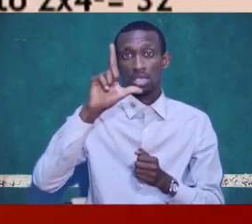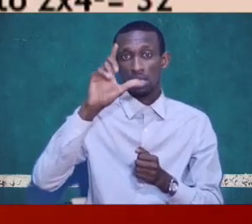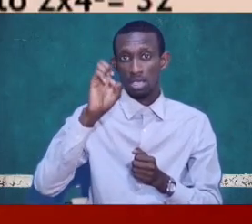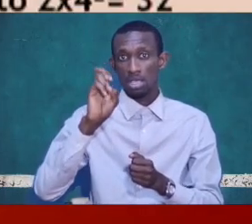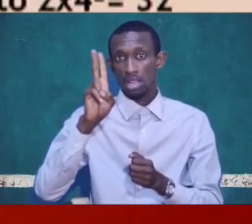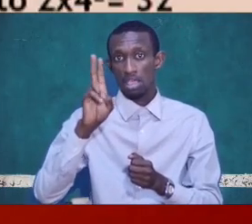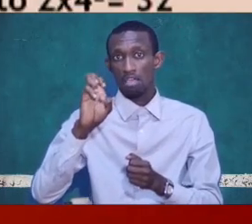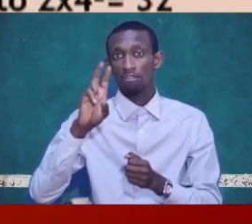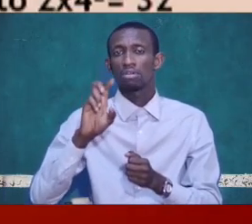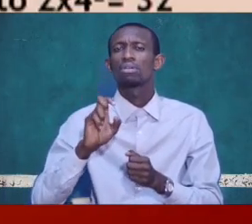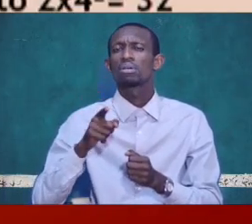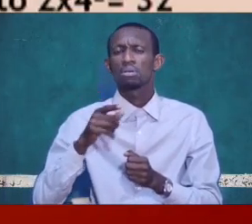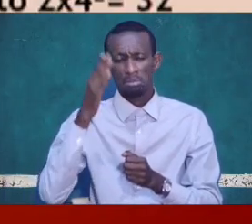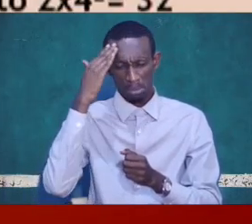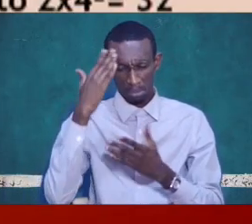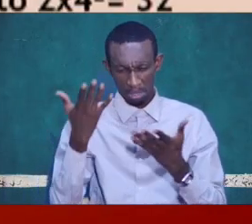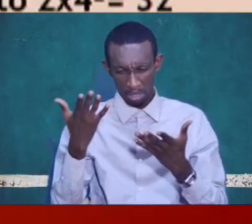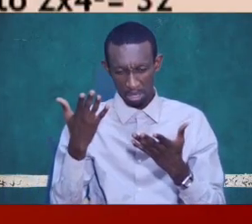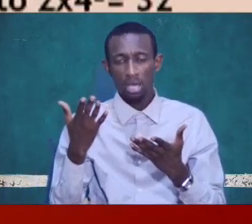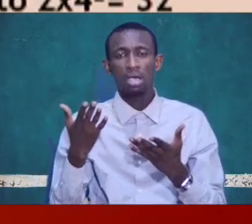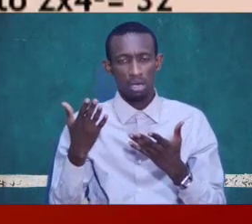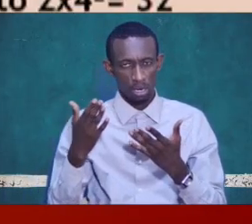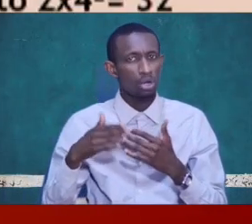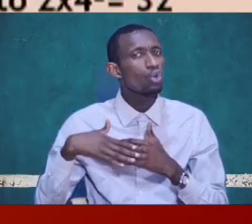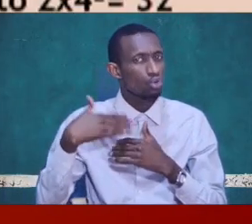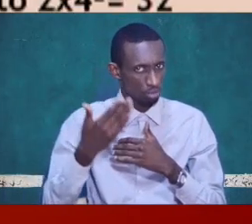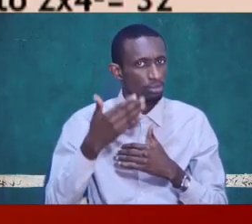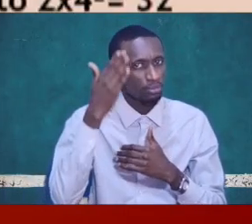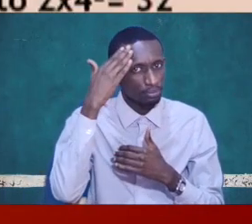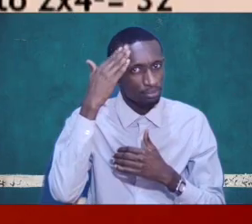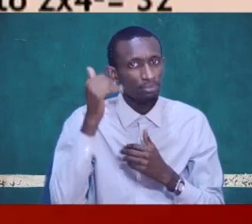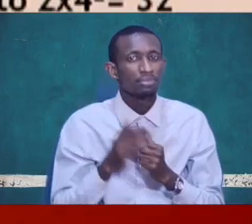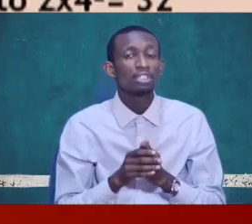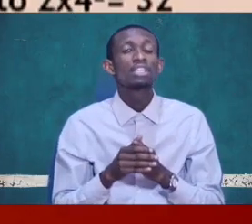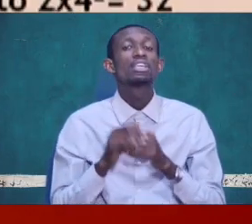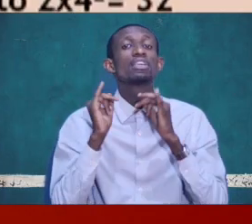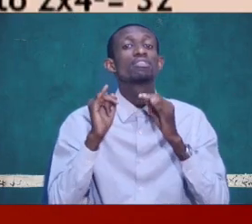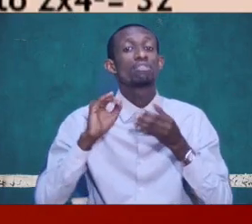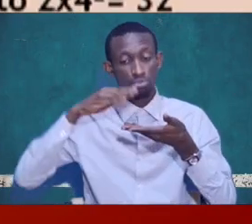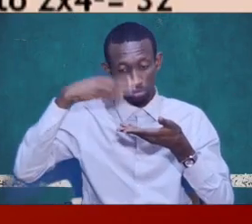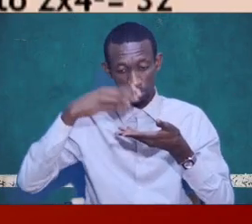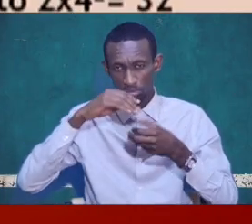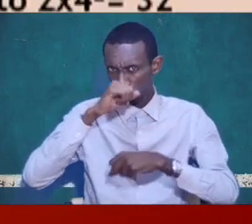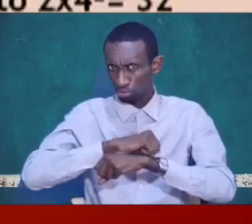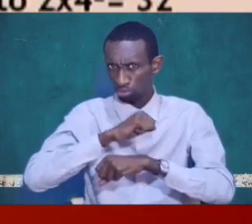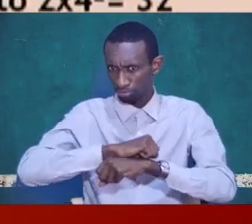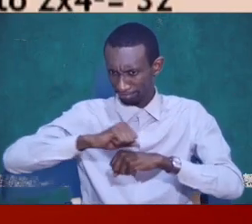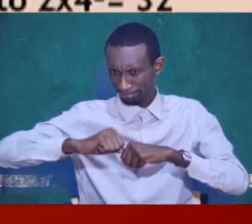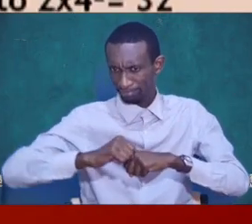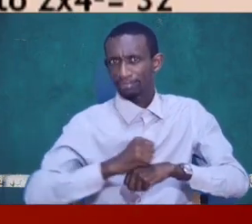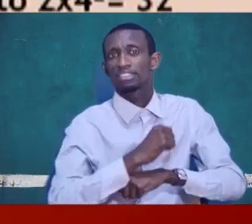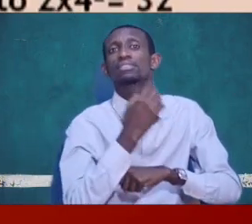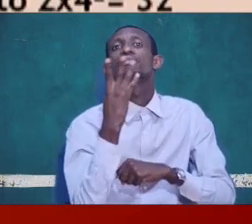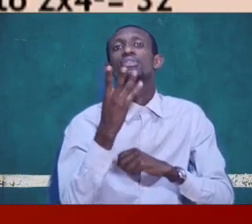a deep understanding of why they are so called when you will be in Senior 4. But they are,